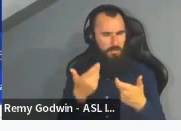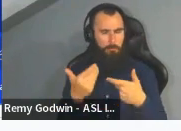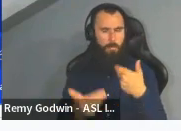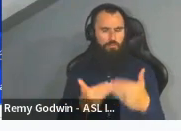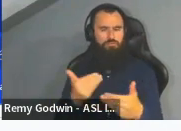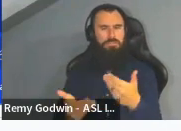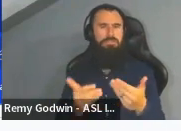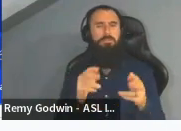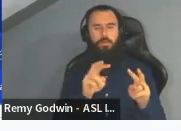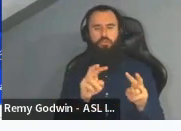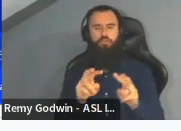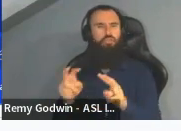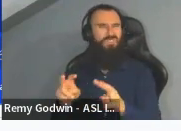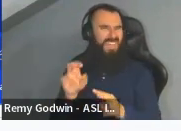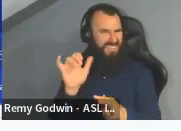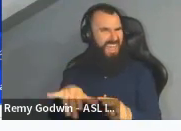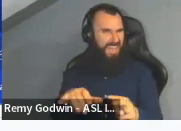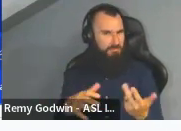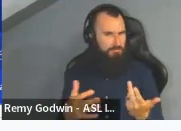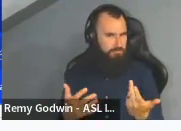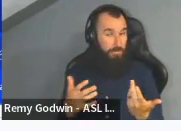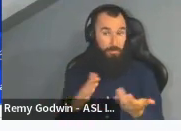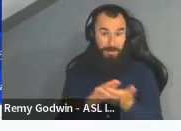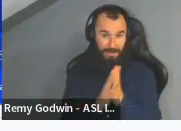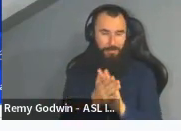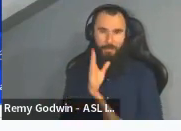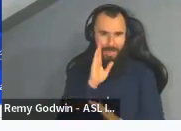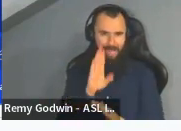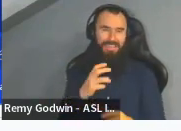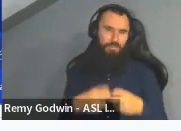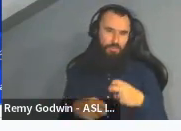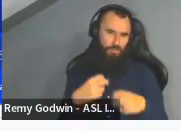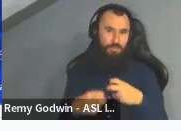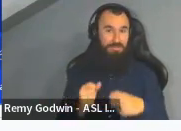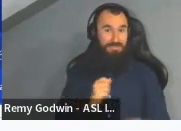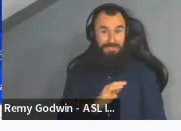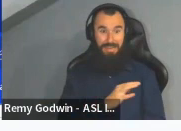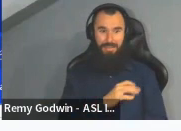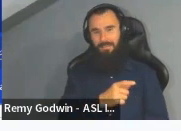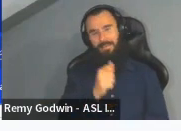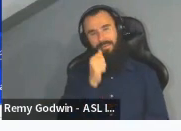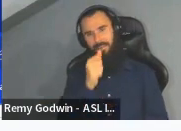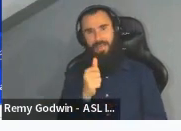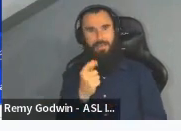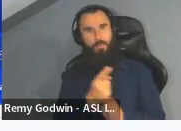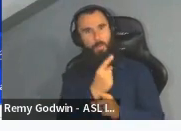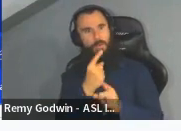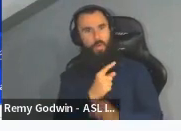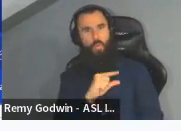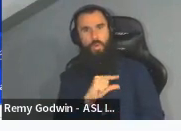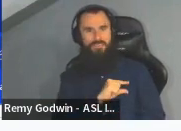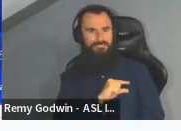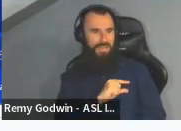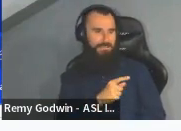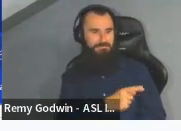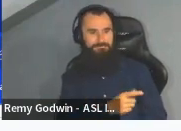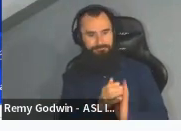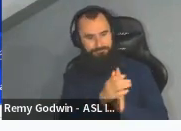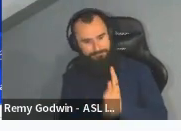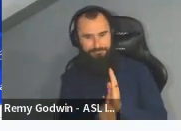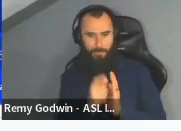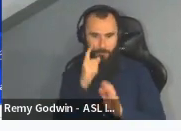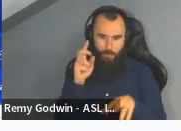And that becomes an issue when staff is not appropriately qualified to progress